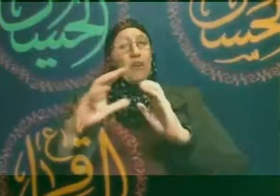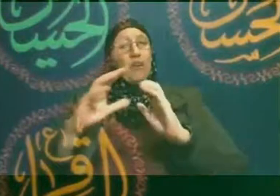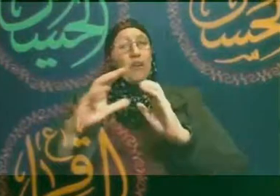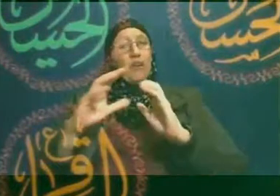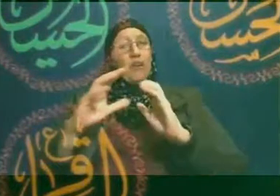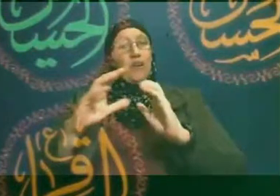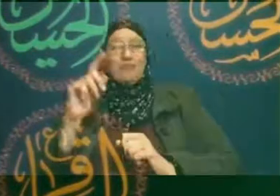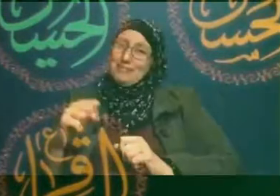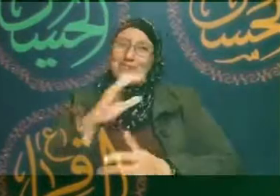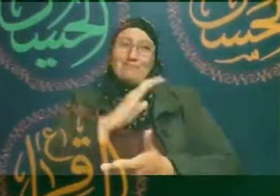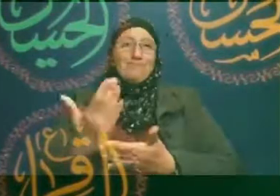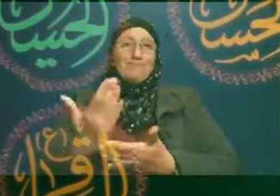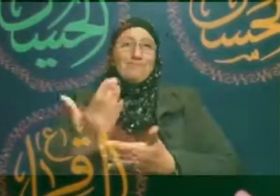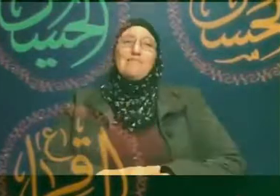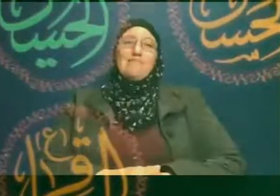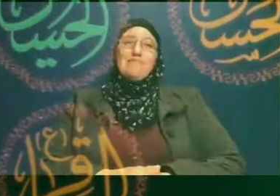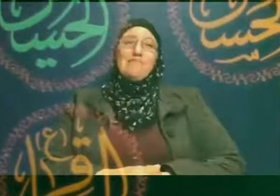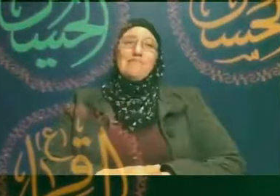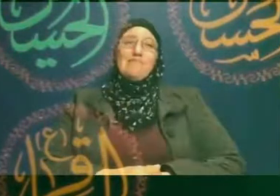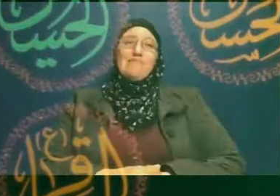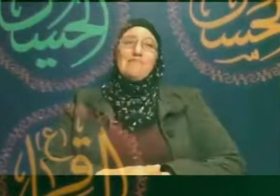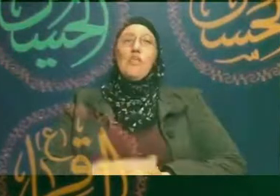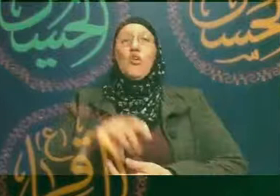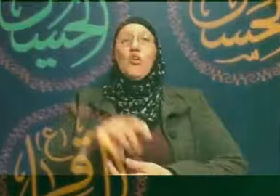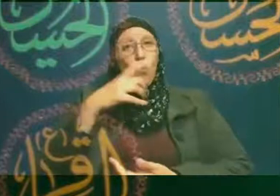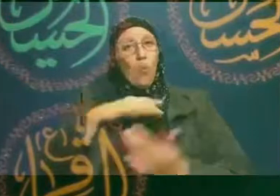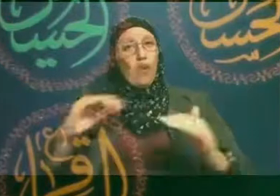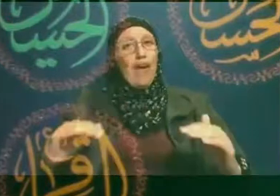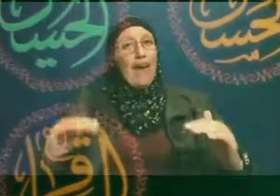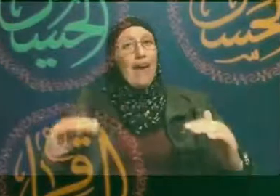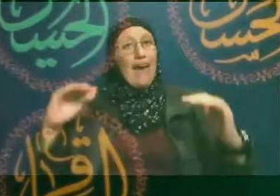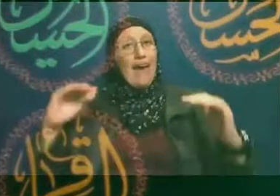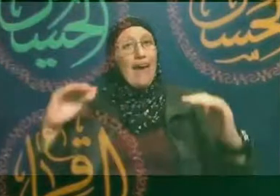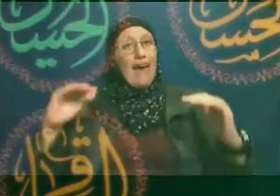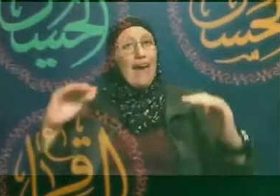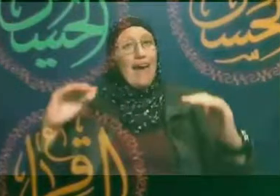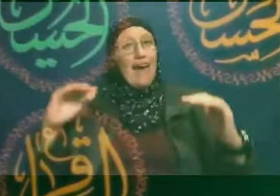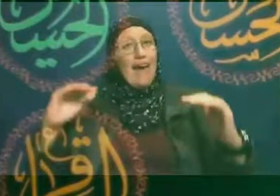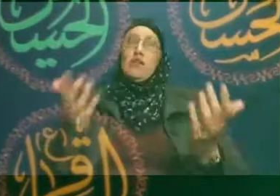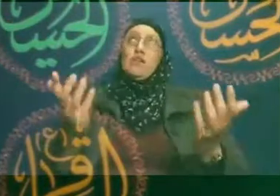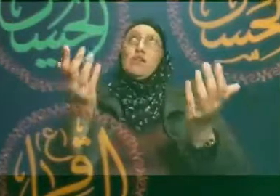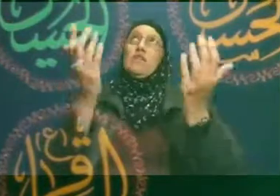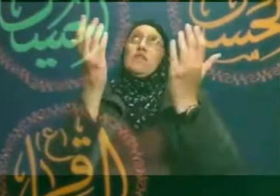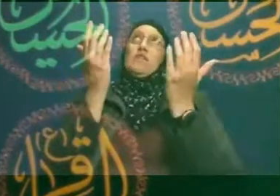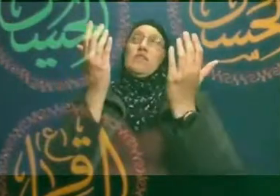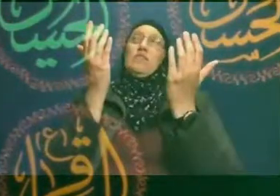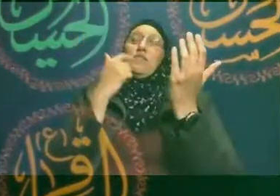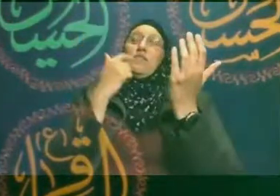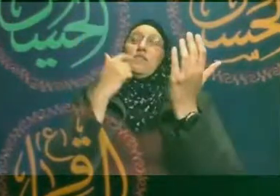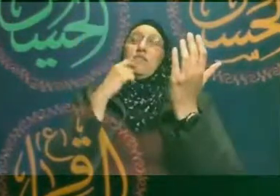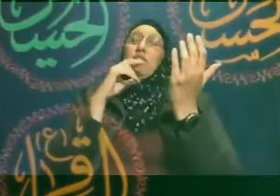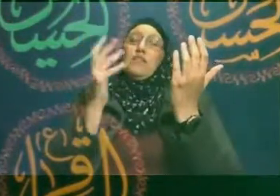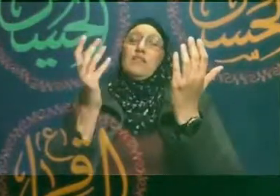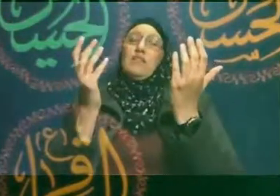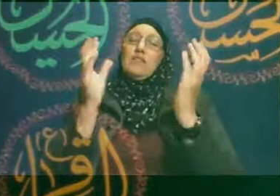even that, if you want to be more elevated, when you raise your hands, when you open your mouth, when you communicate